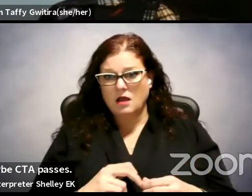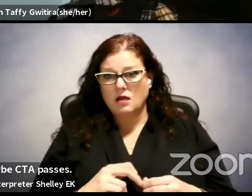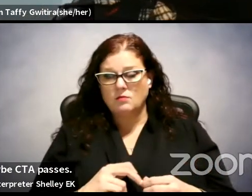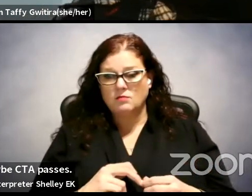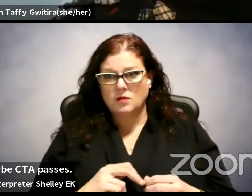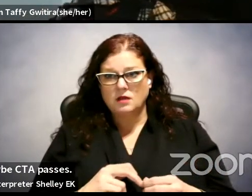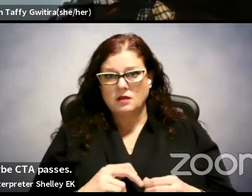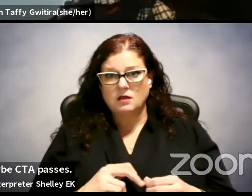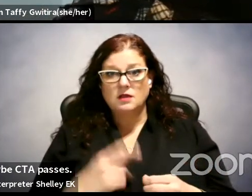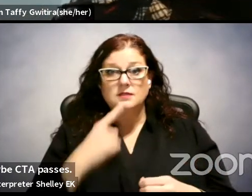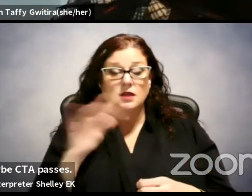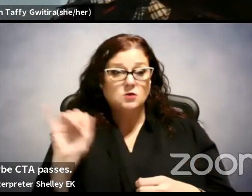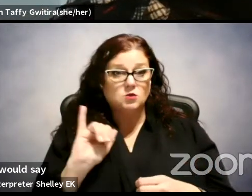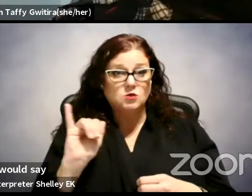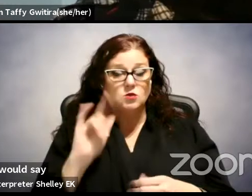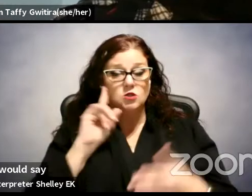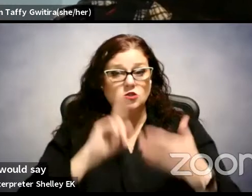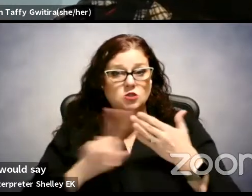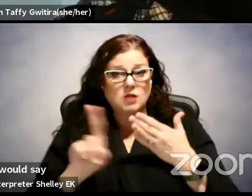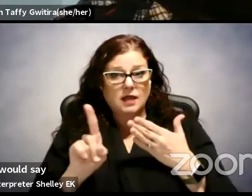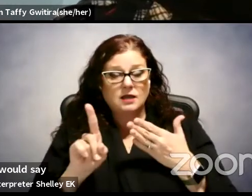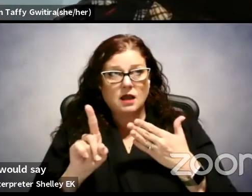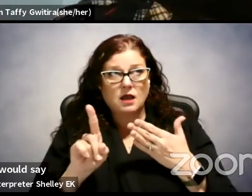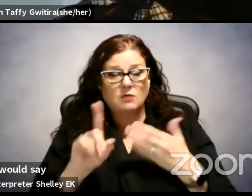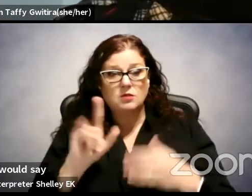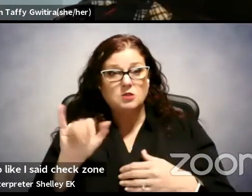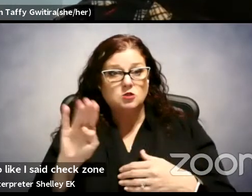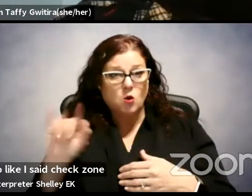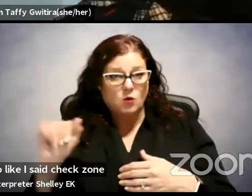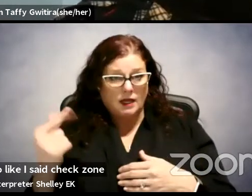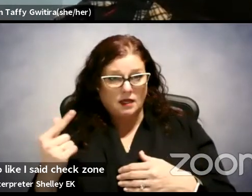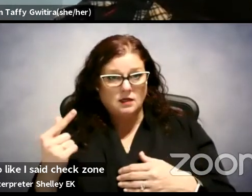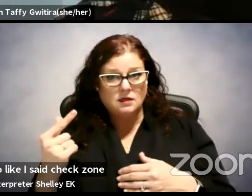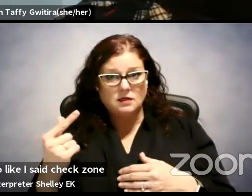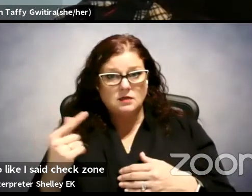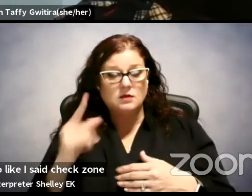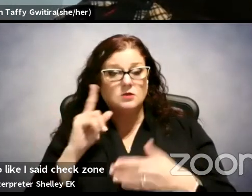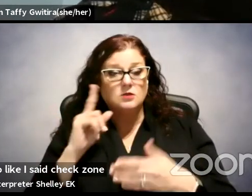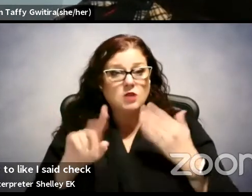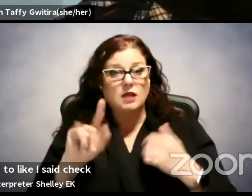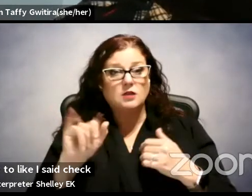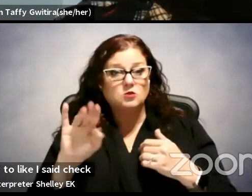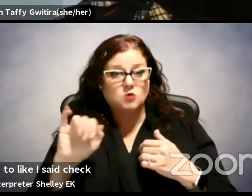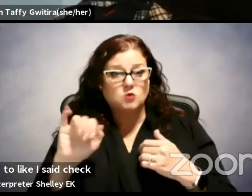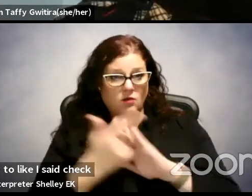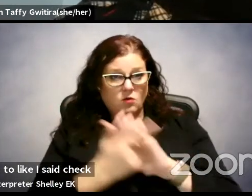I would say too, like I said, check zoning laws.